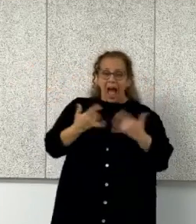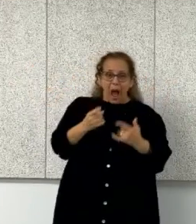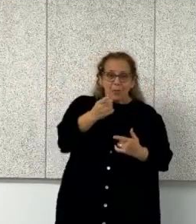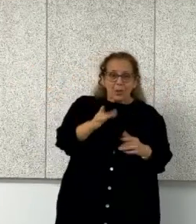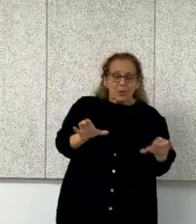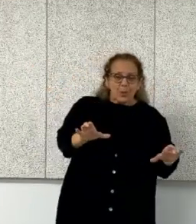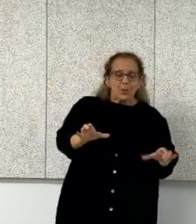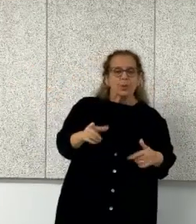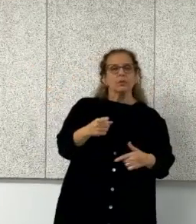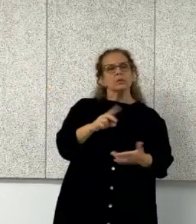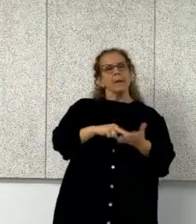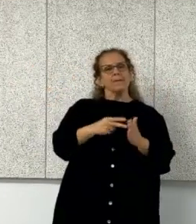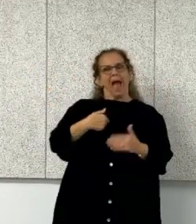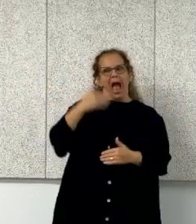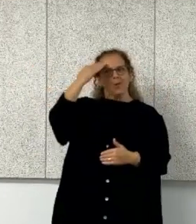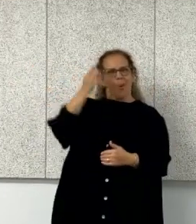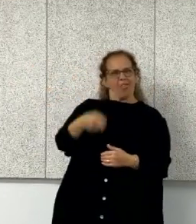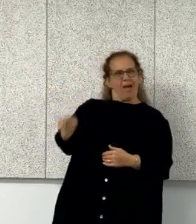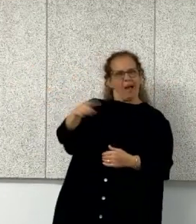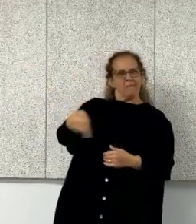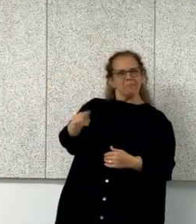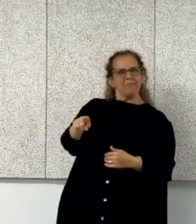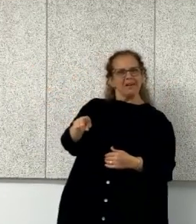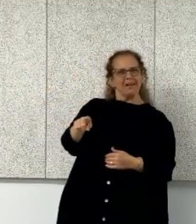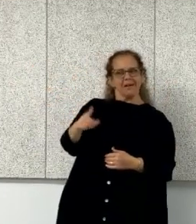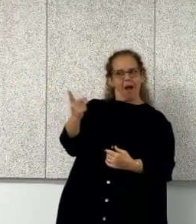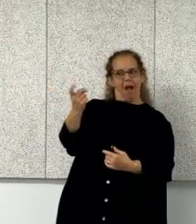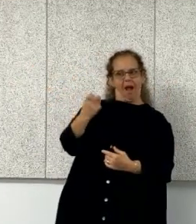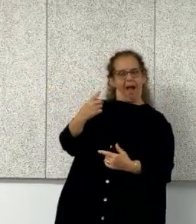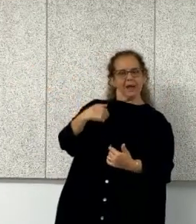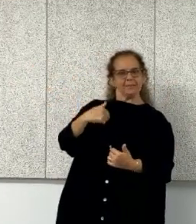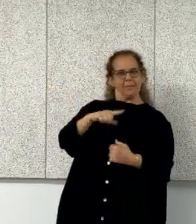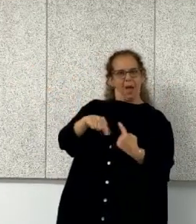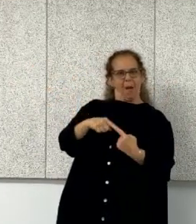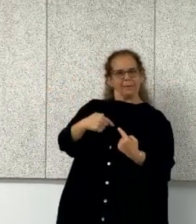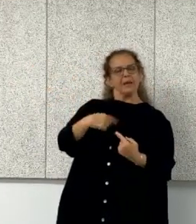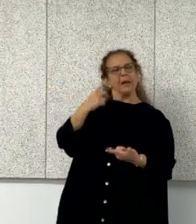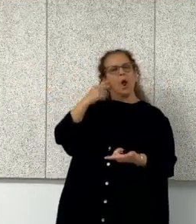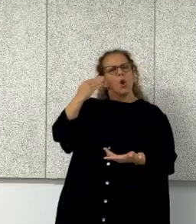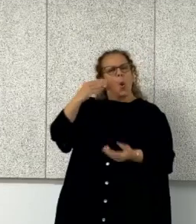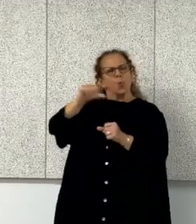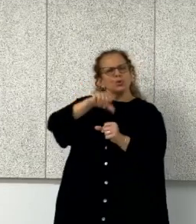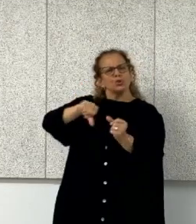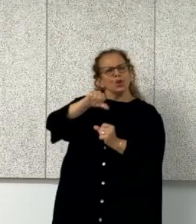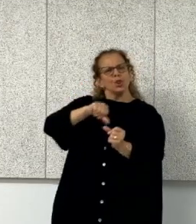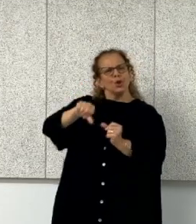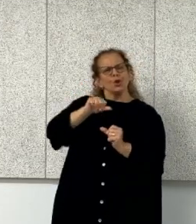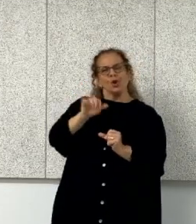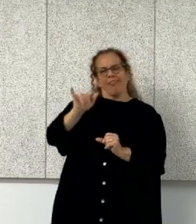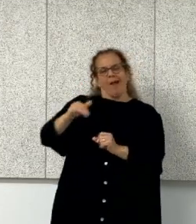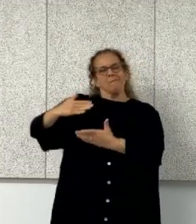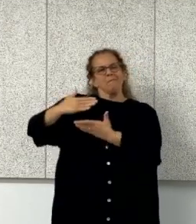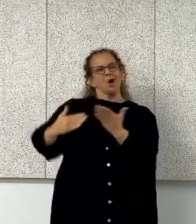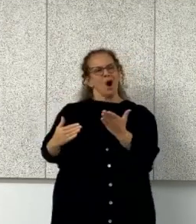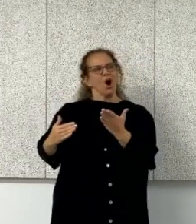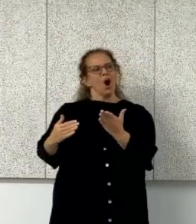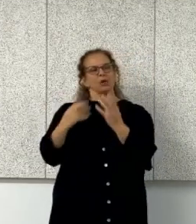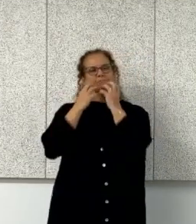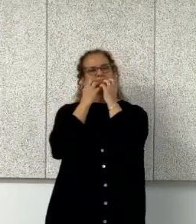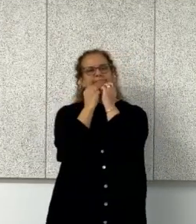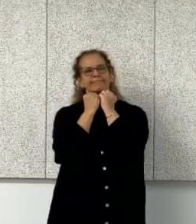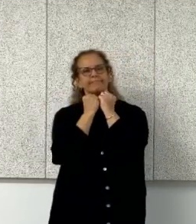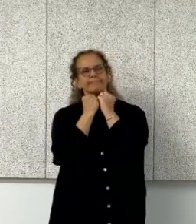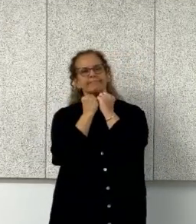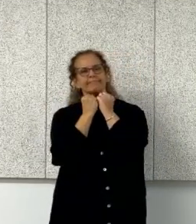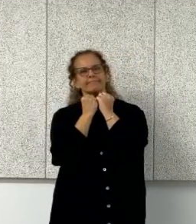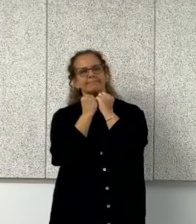That I know the audience and they know me and they ask about me. And I think that is the part that is what I cherish